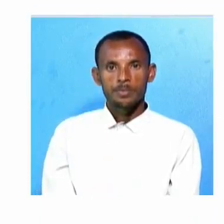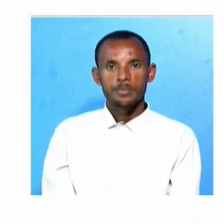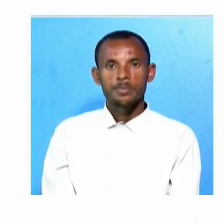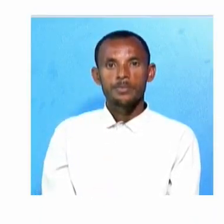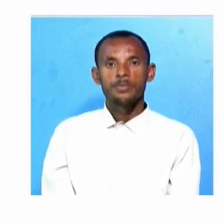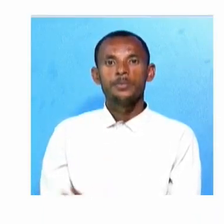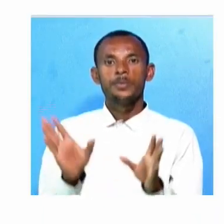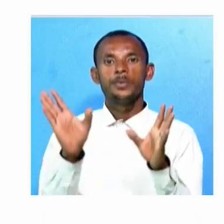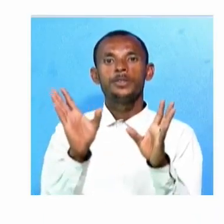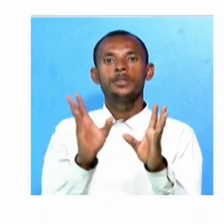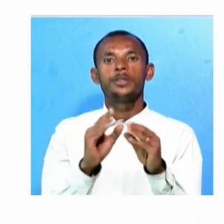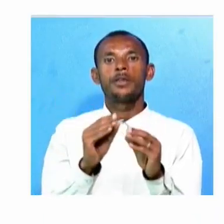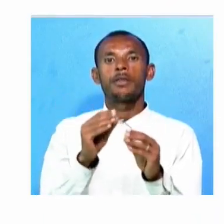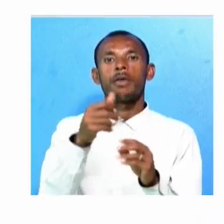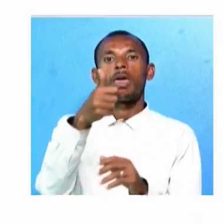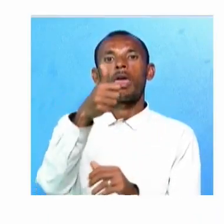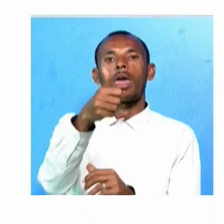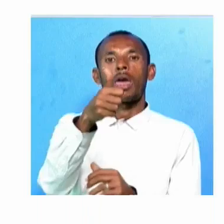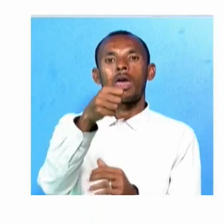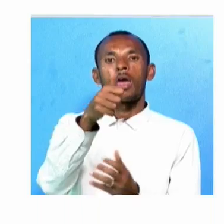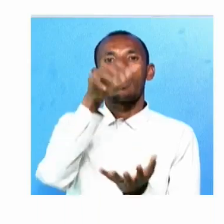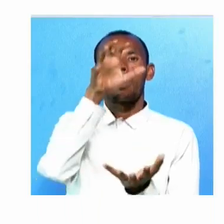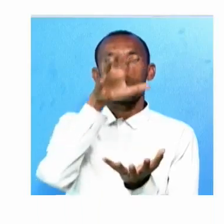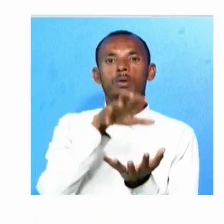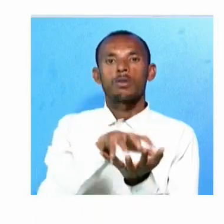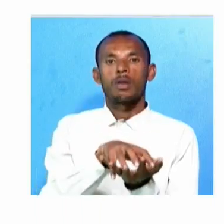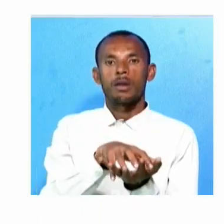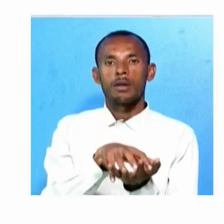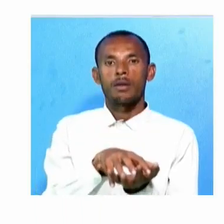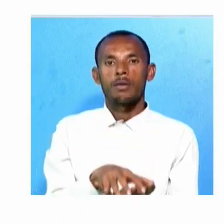set A contains